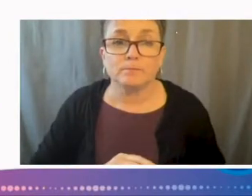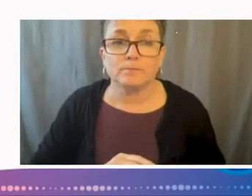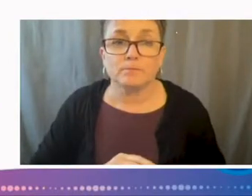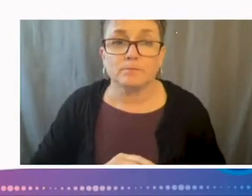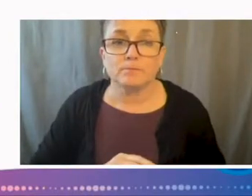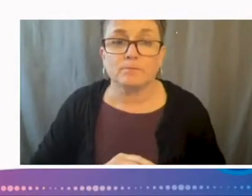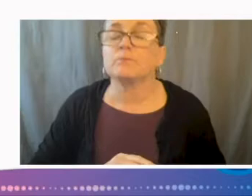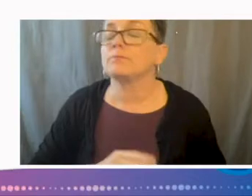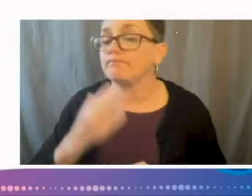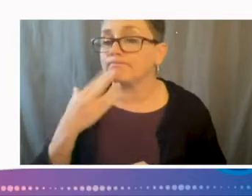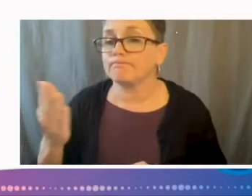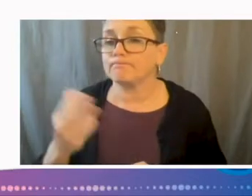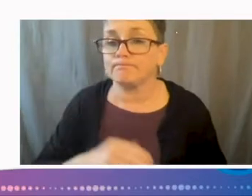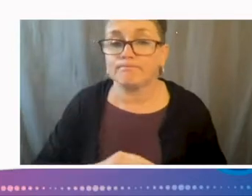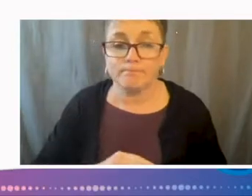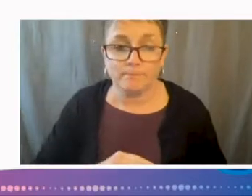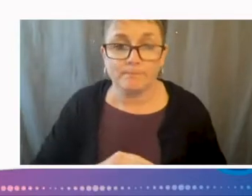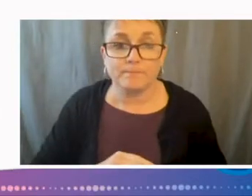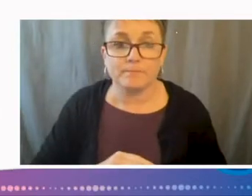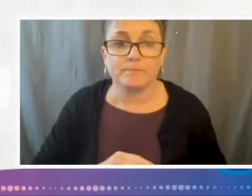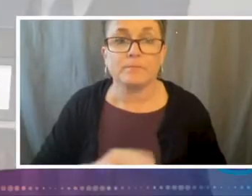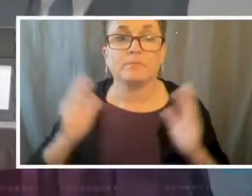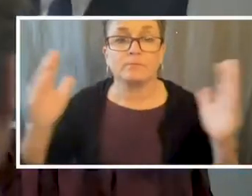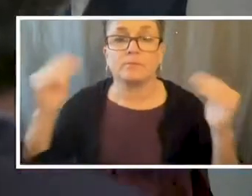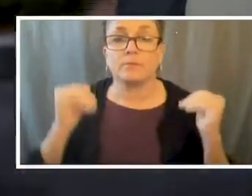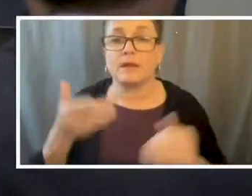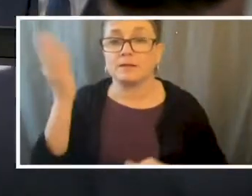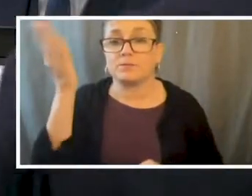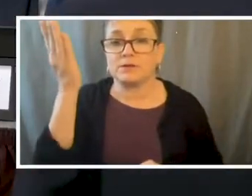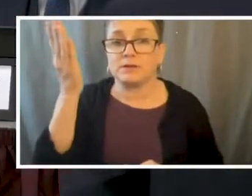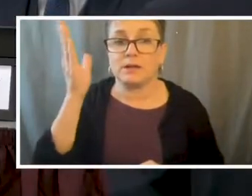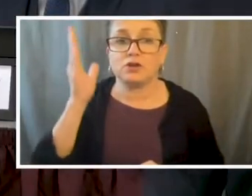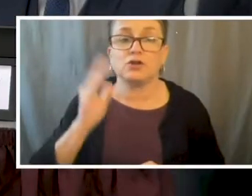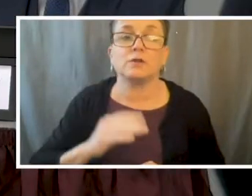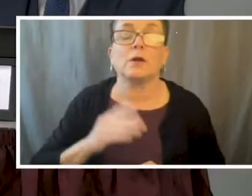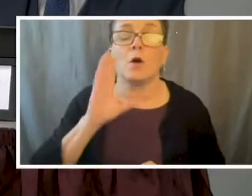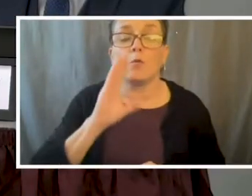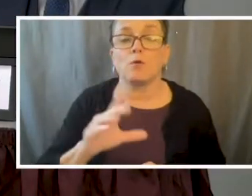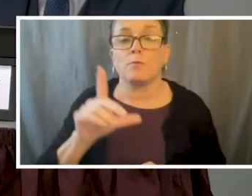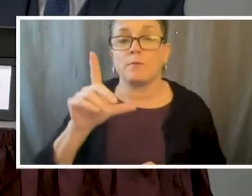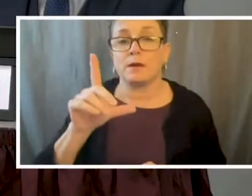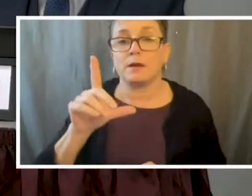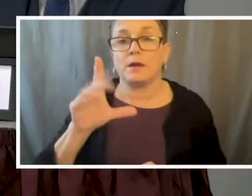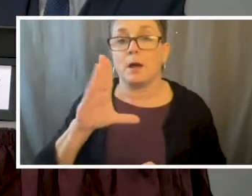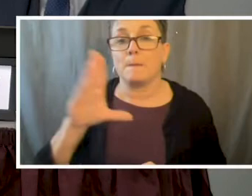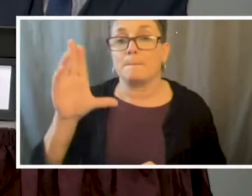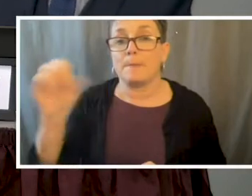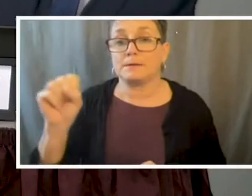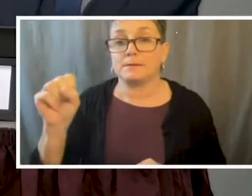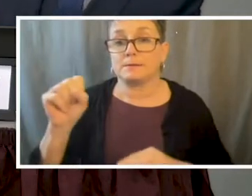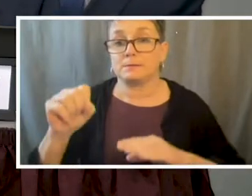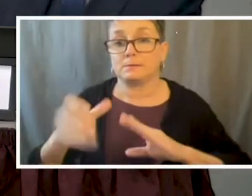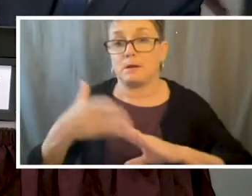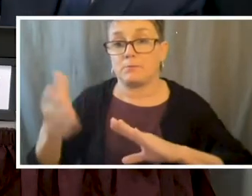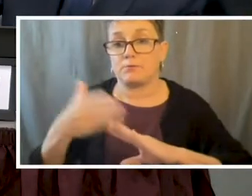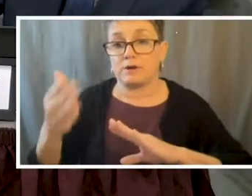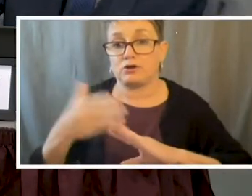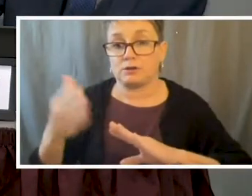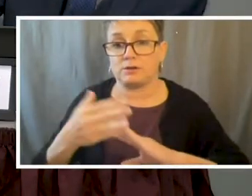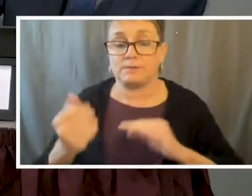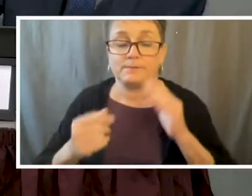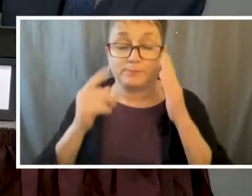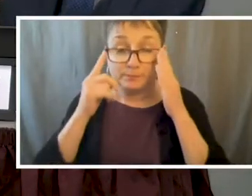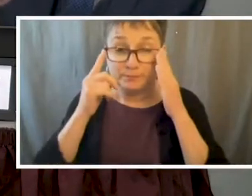Thank you. Our next presentation will be by bus operations.